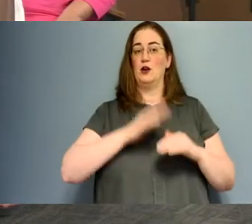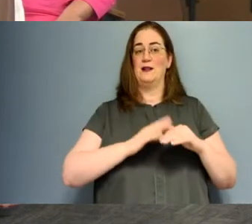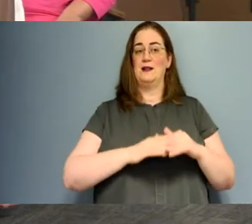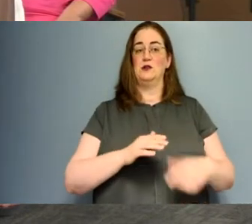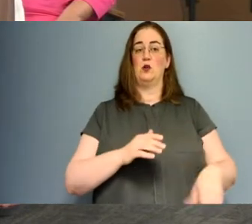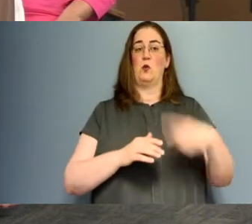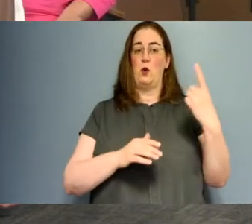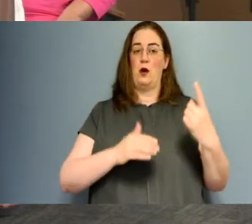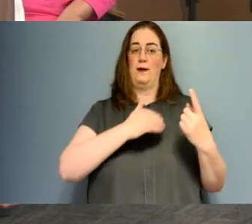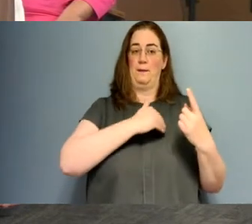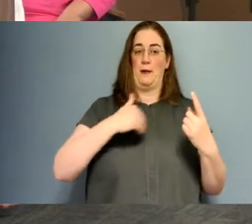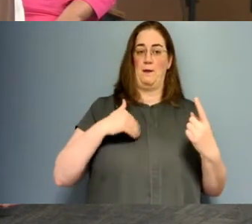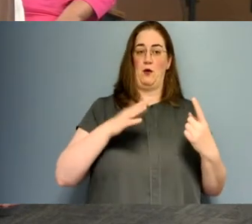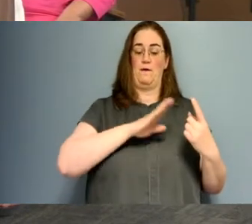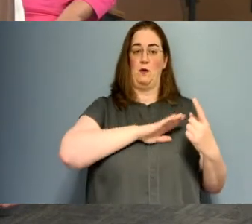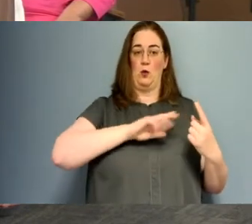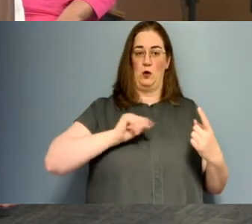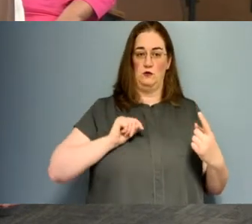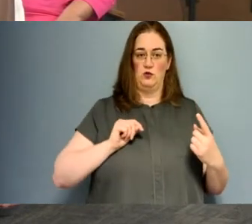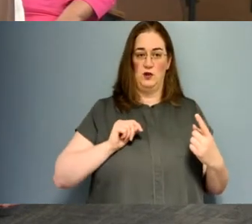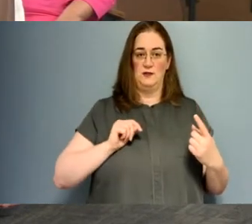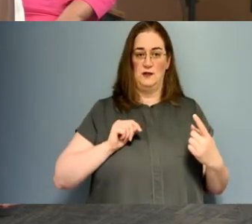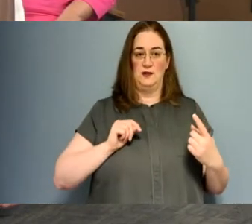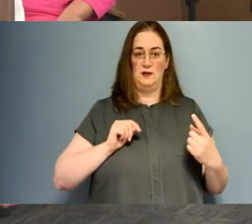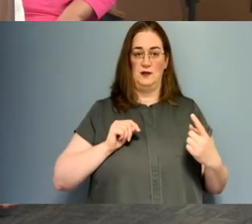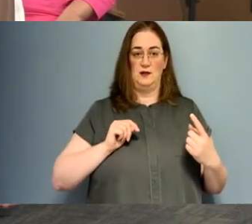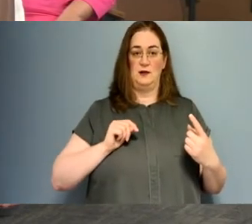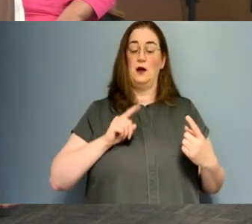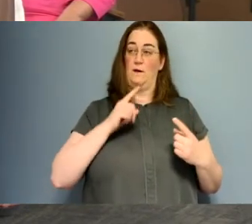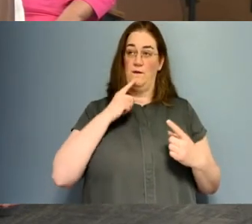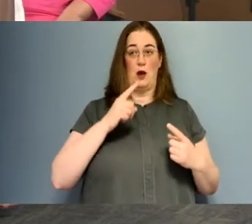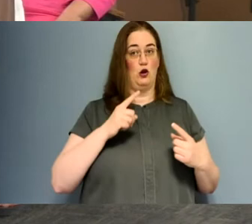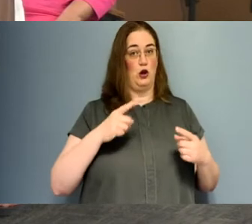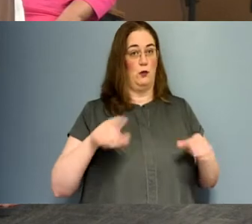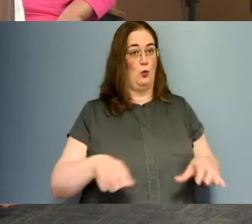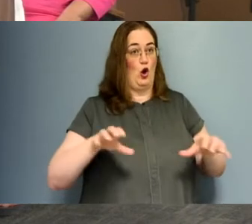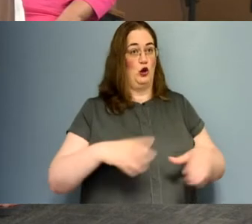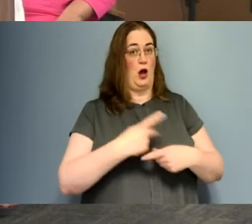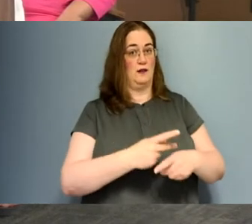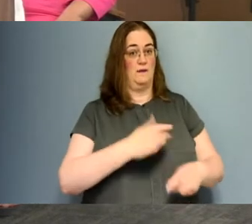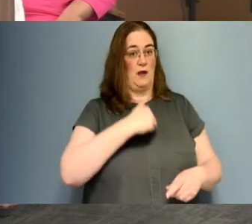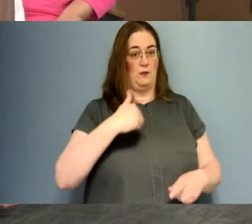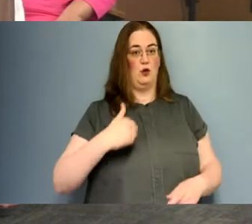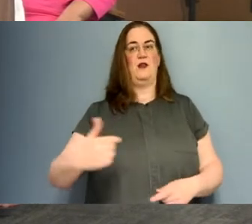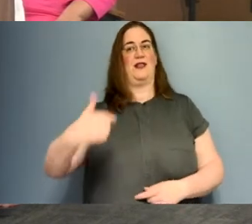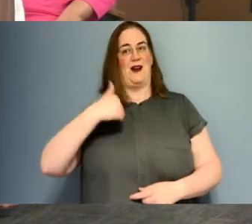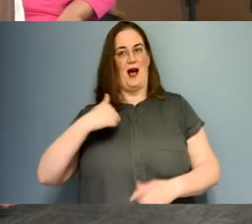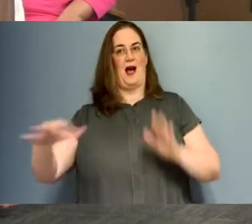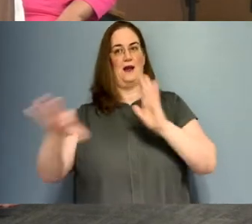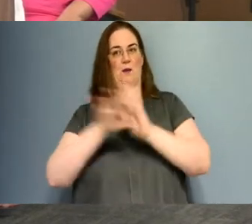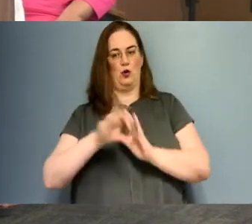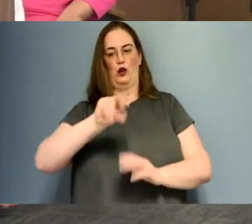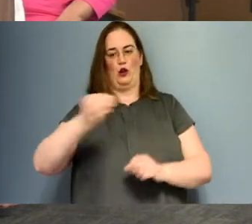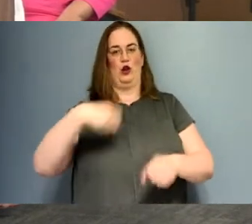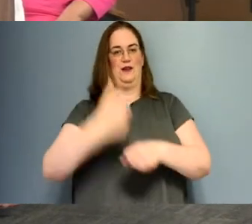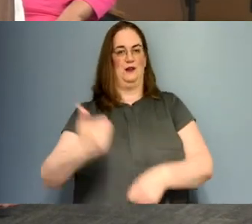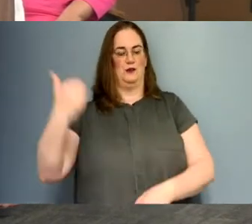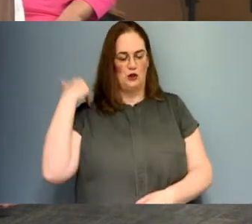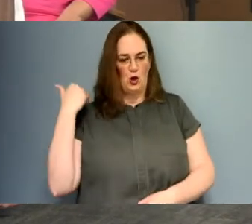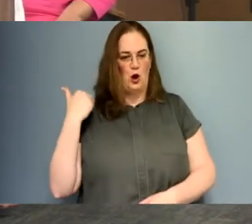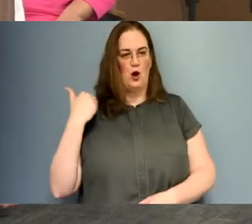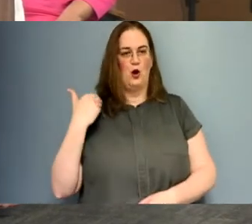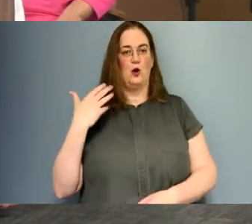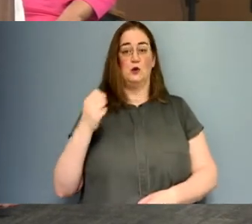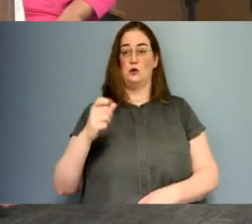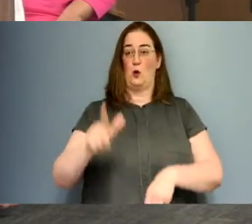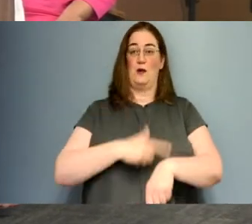one member on the Board of Trustees, a very productive member, I might add, that I appointed 30 years ago. So